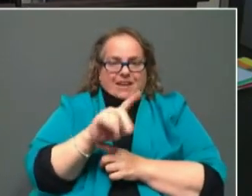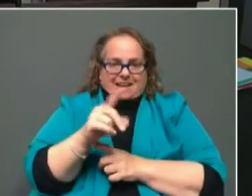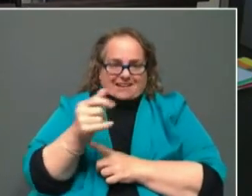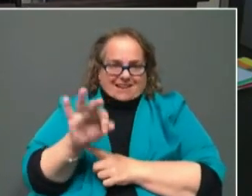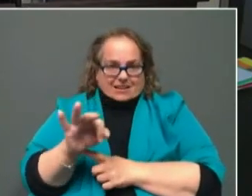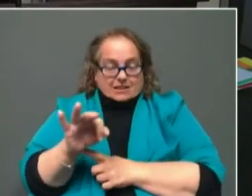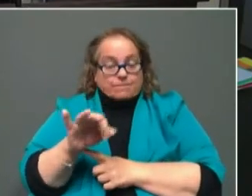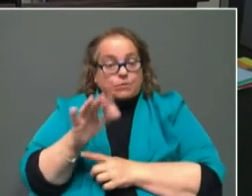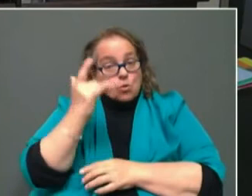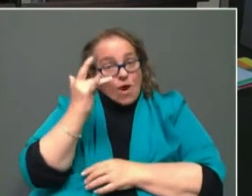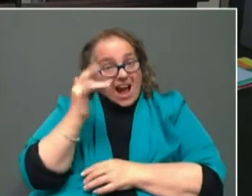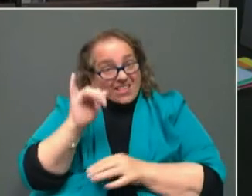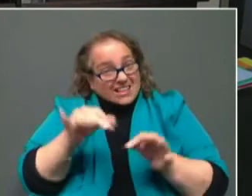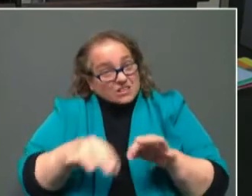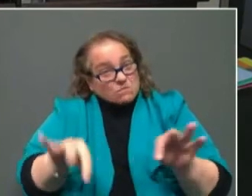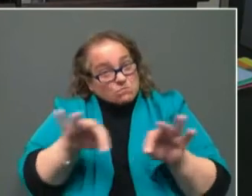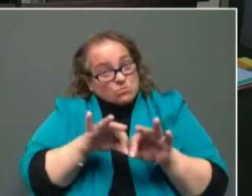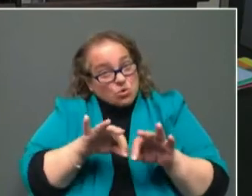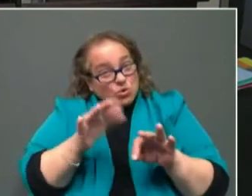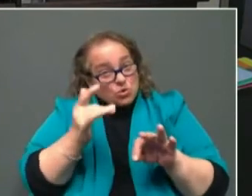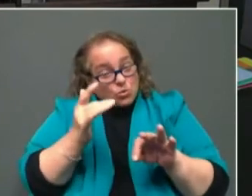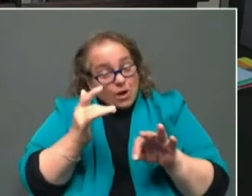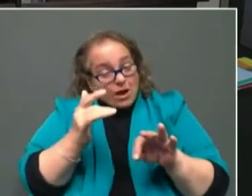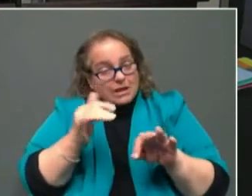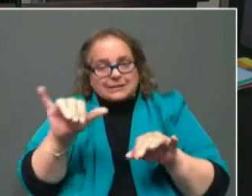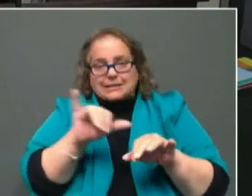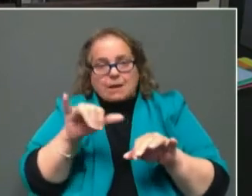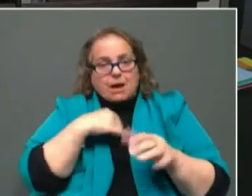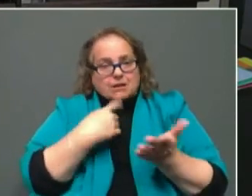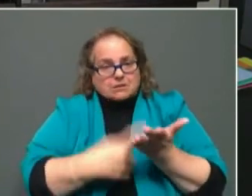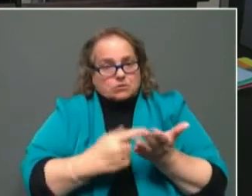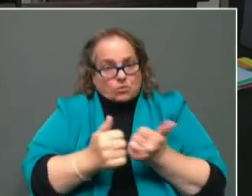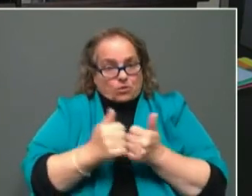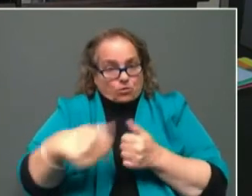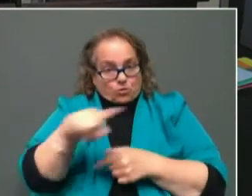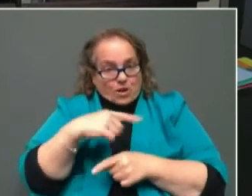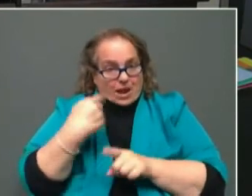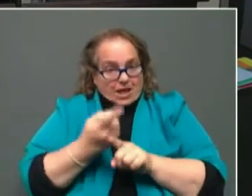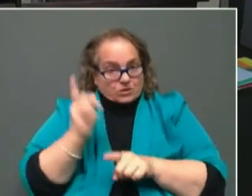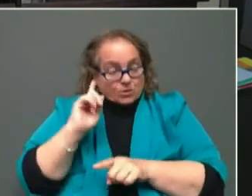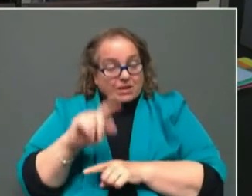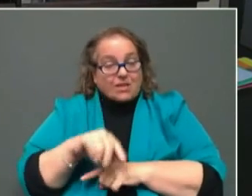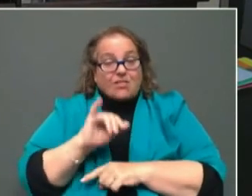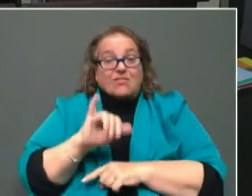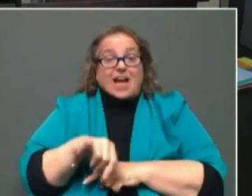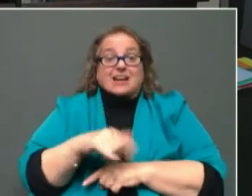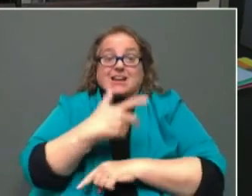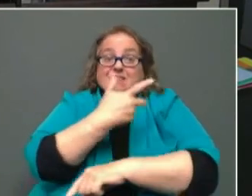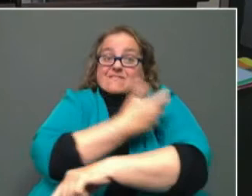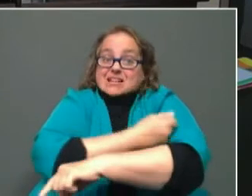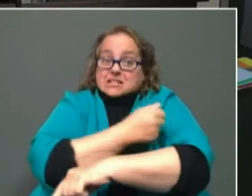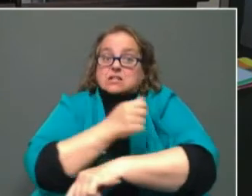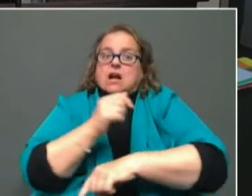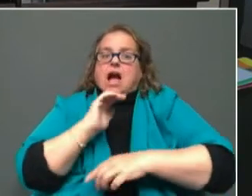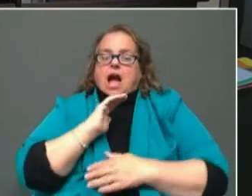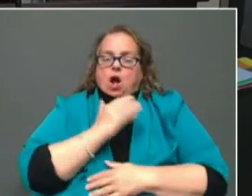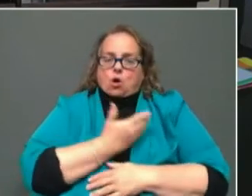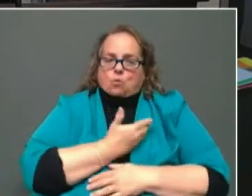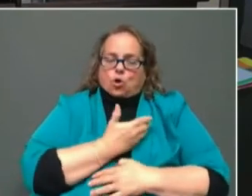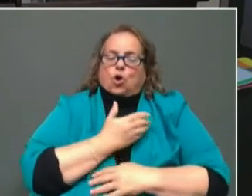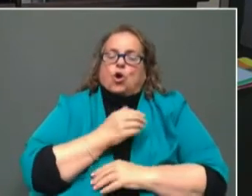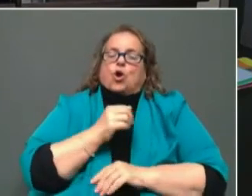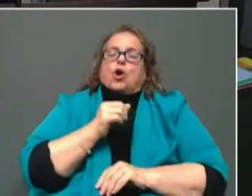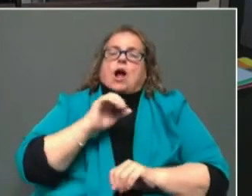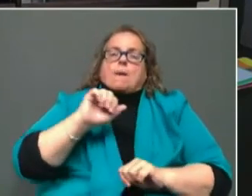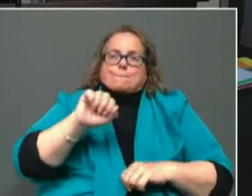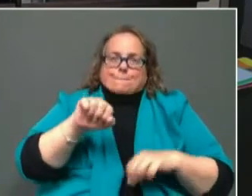the same thing I talked to all of you last week about. The vaccines are our exit strategy. The vaccines are